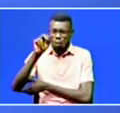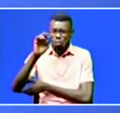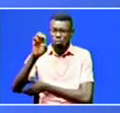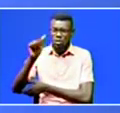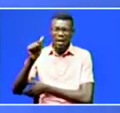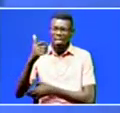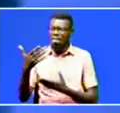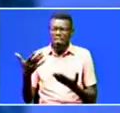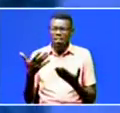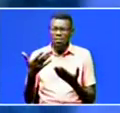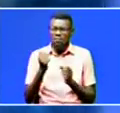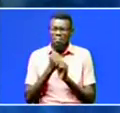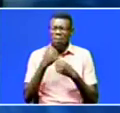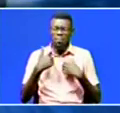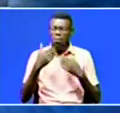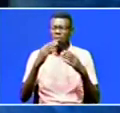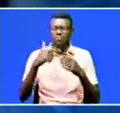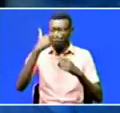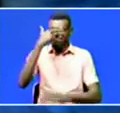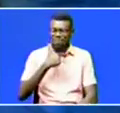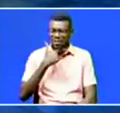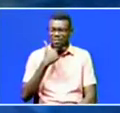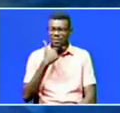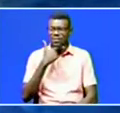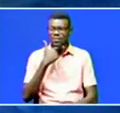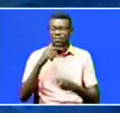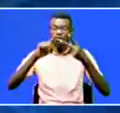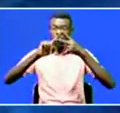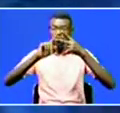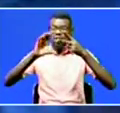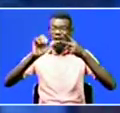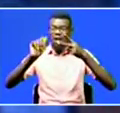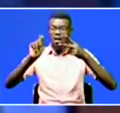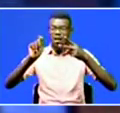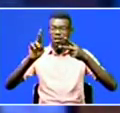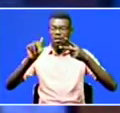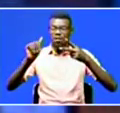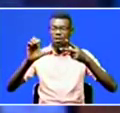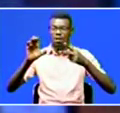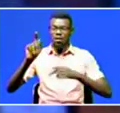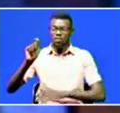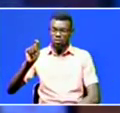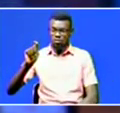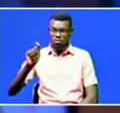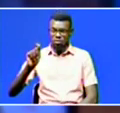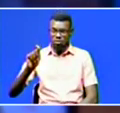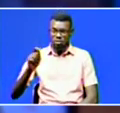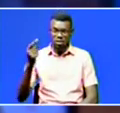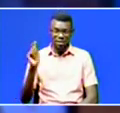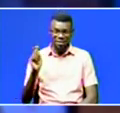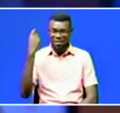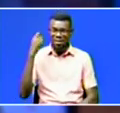blindness worldwide, second only to cataract in overall importance. Kenya has grappled with a rise